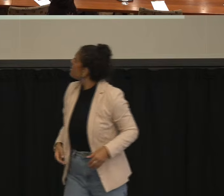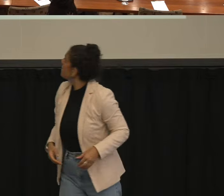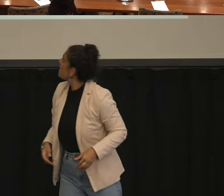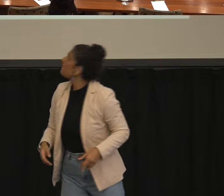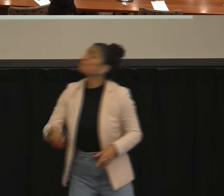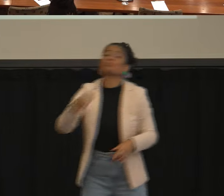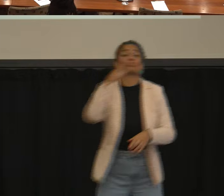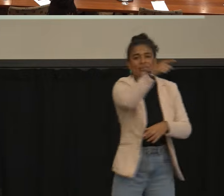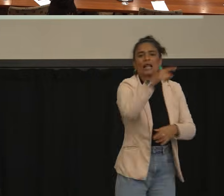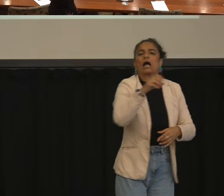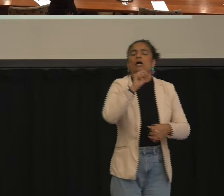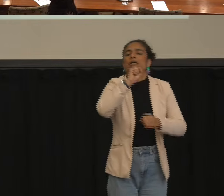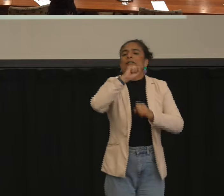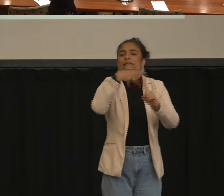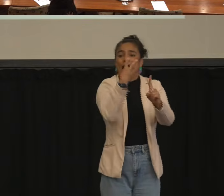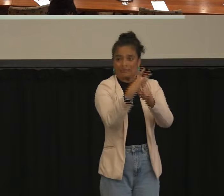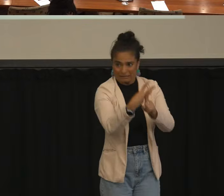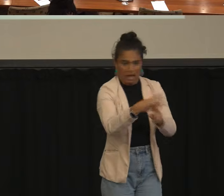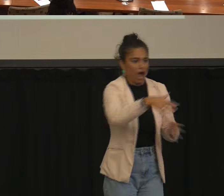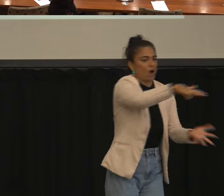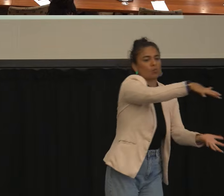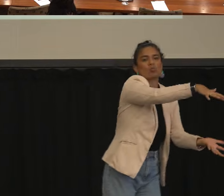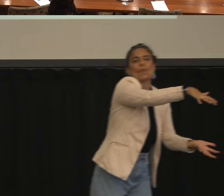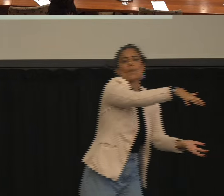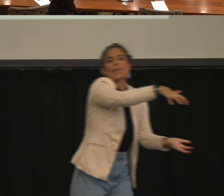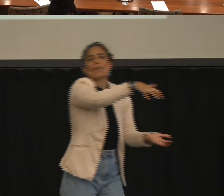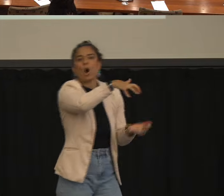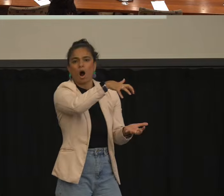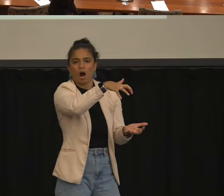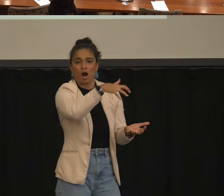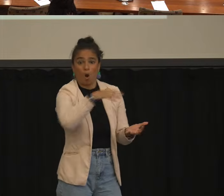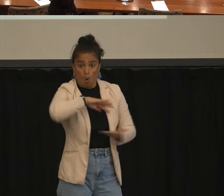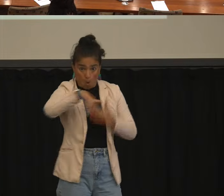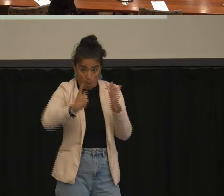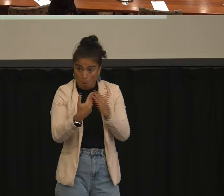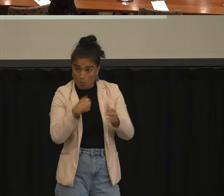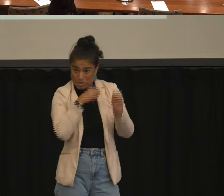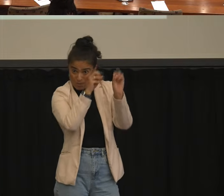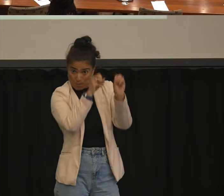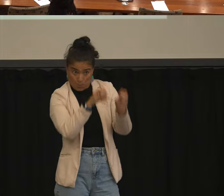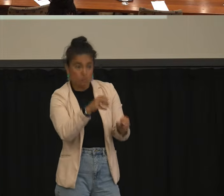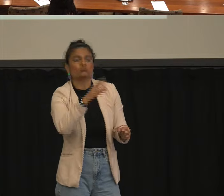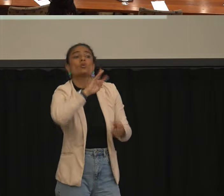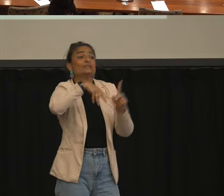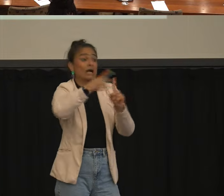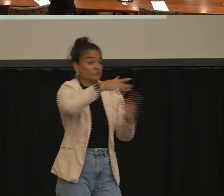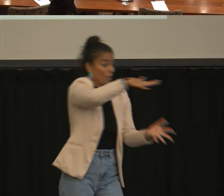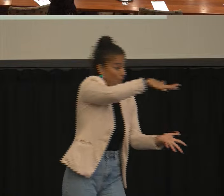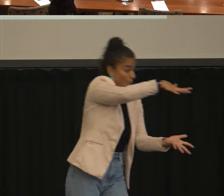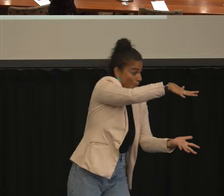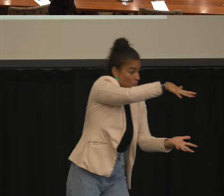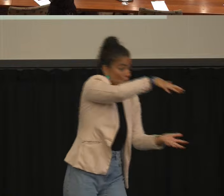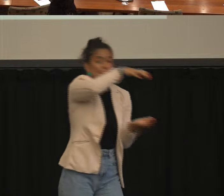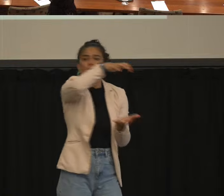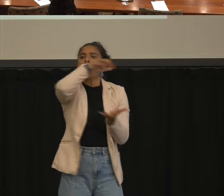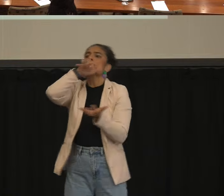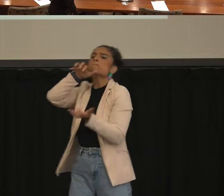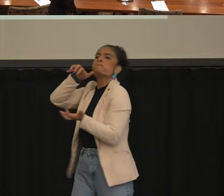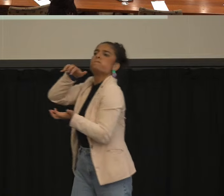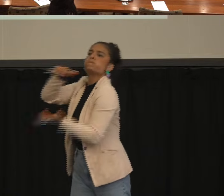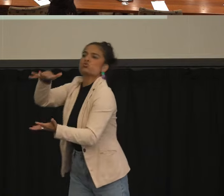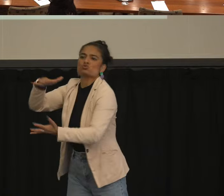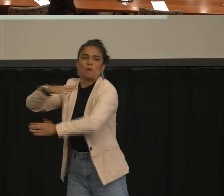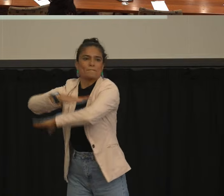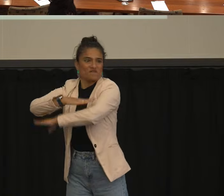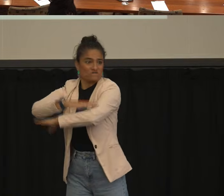done. And then SADiLaR then came in. They took all our material, everything that we